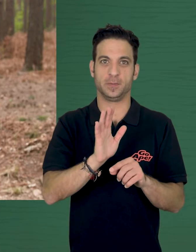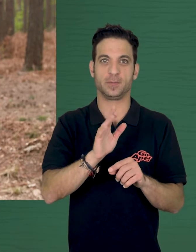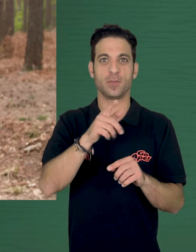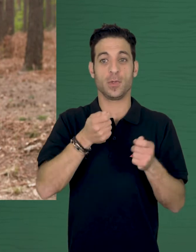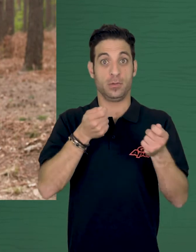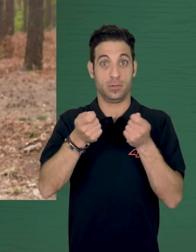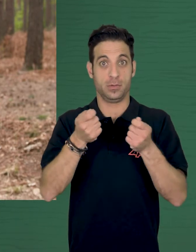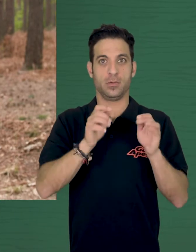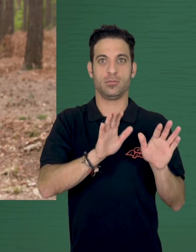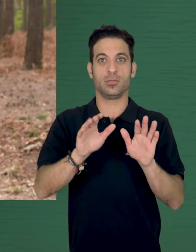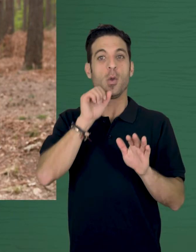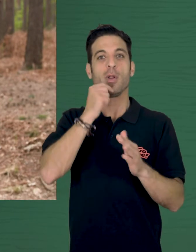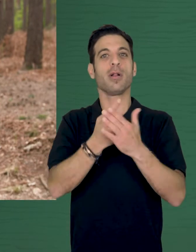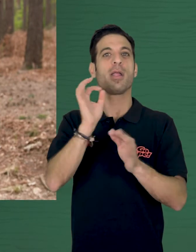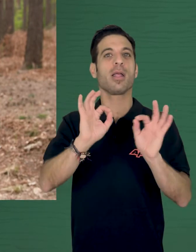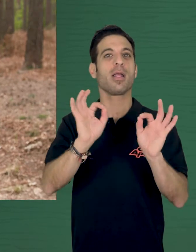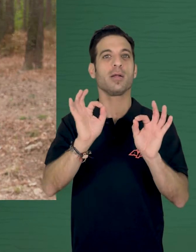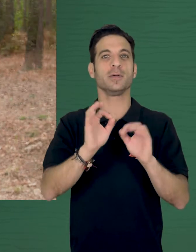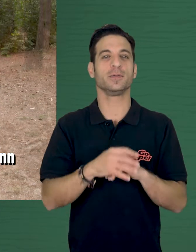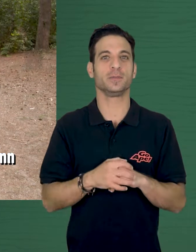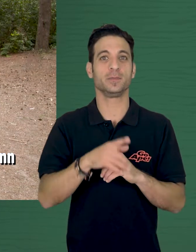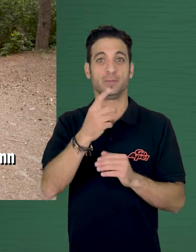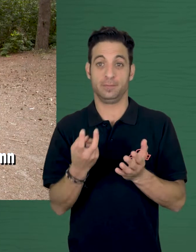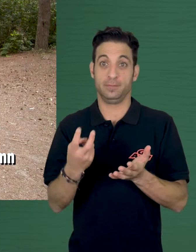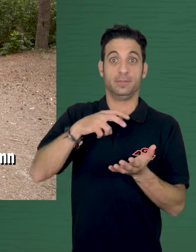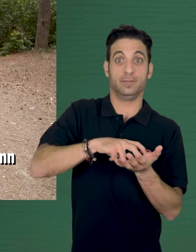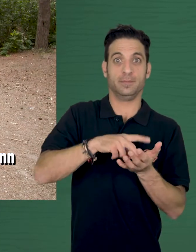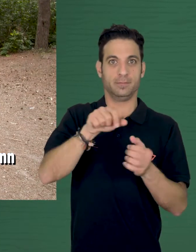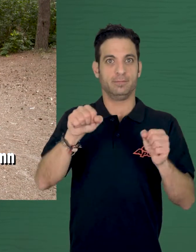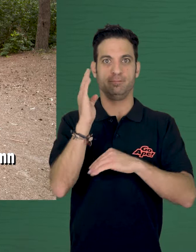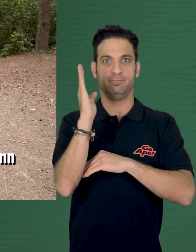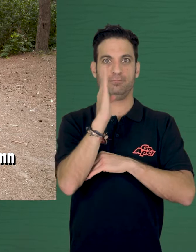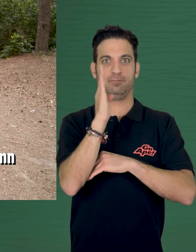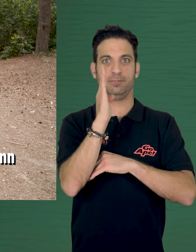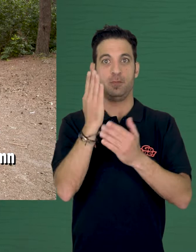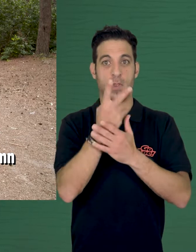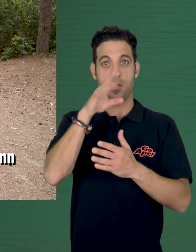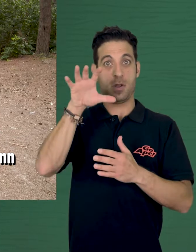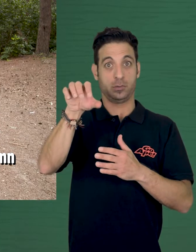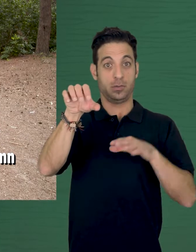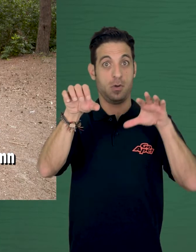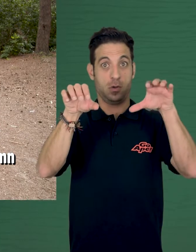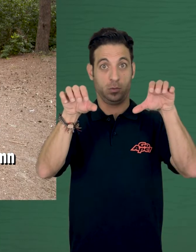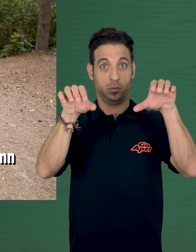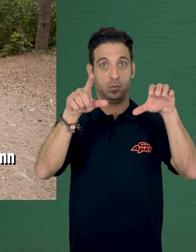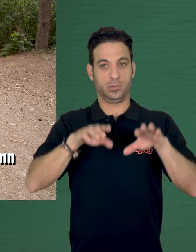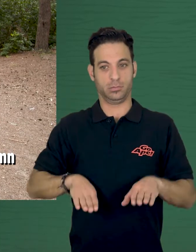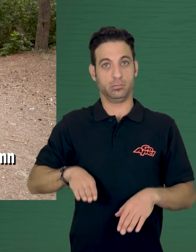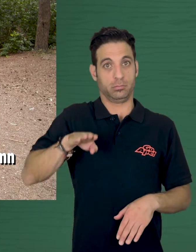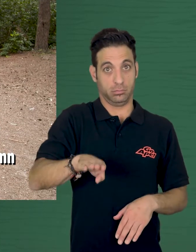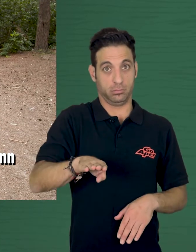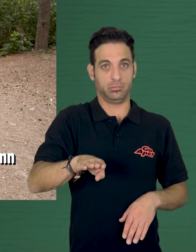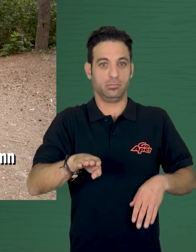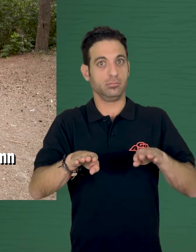fast. Controlled, smooth riding will avoid this. To get back onto your Segway, hold the steering column vertically with both